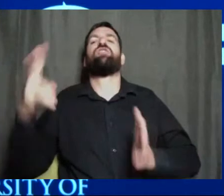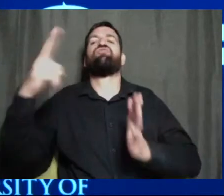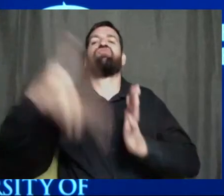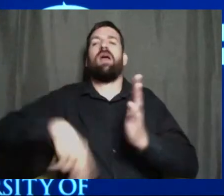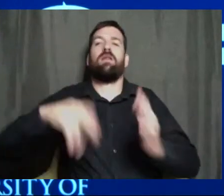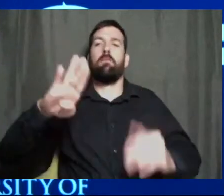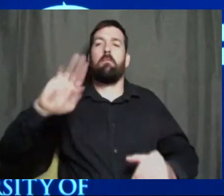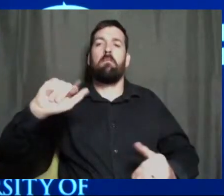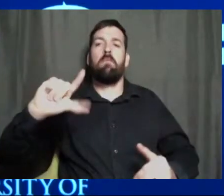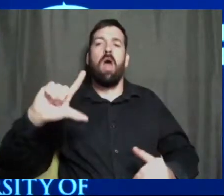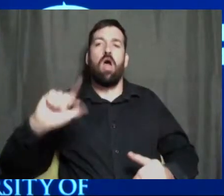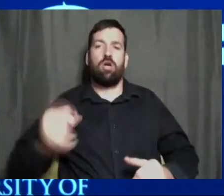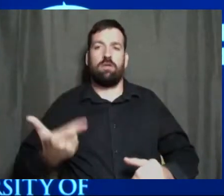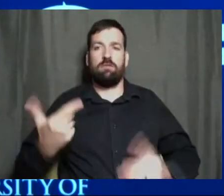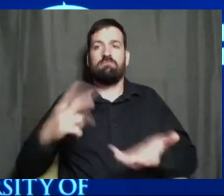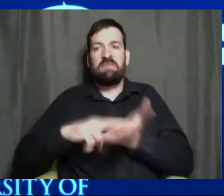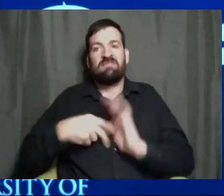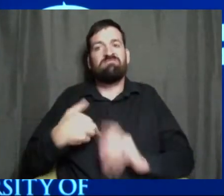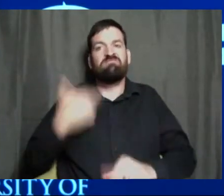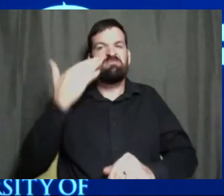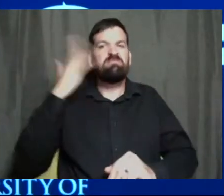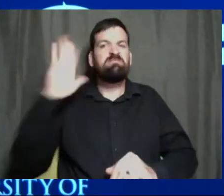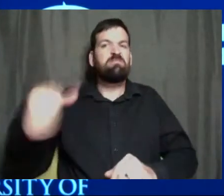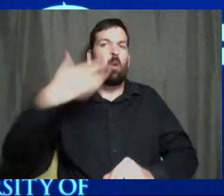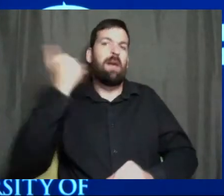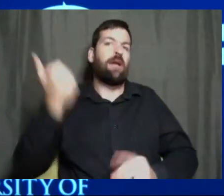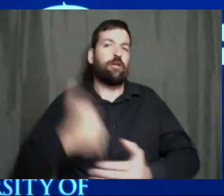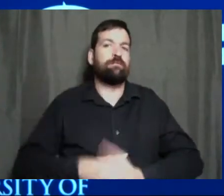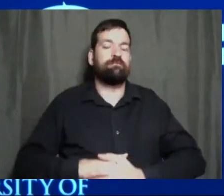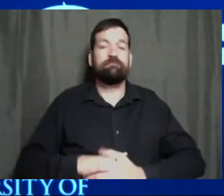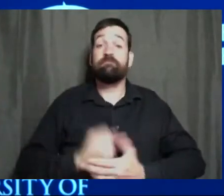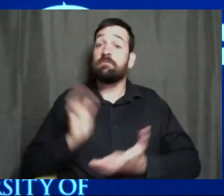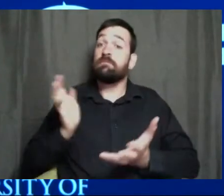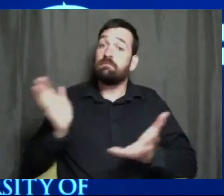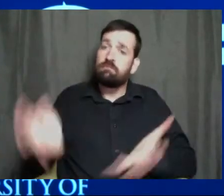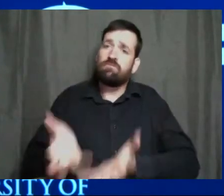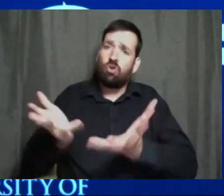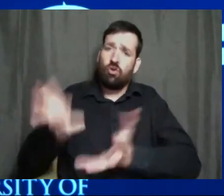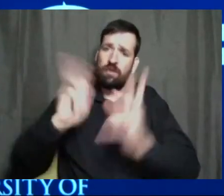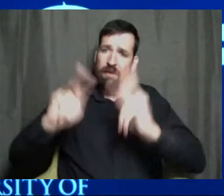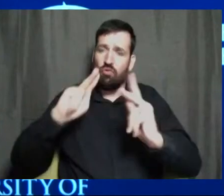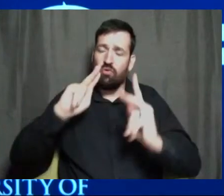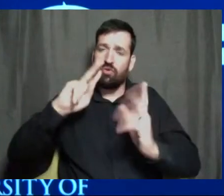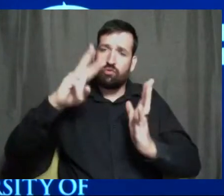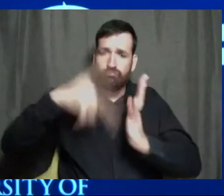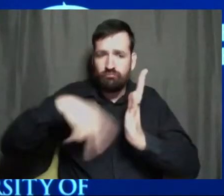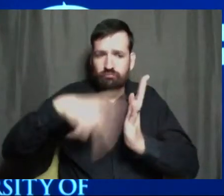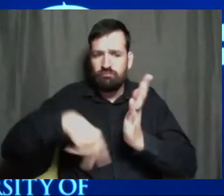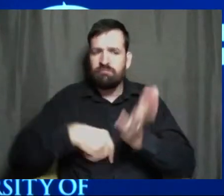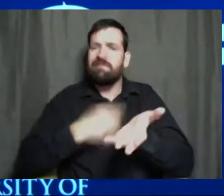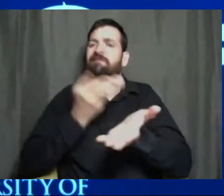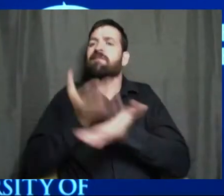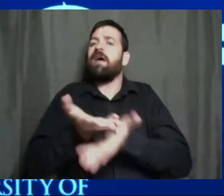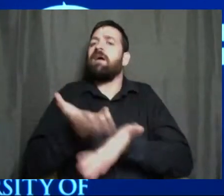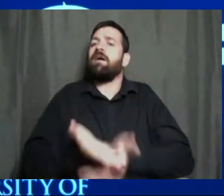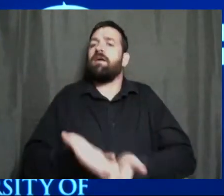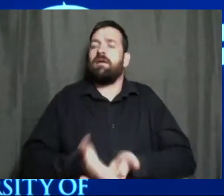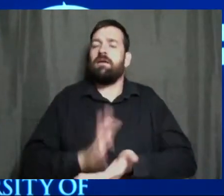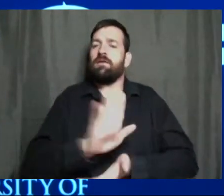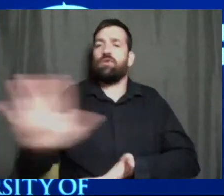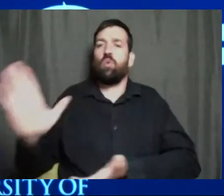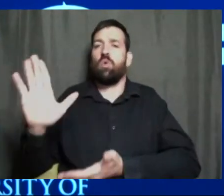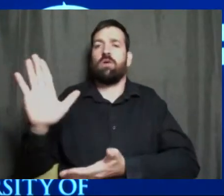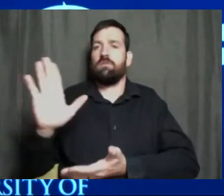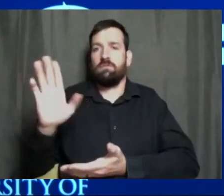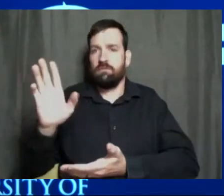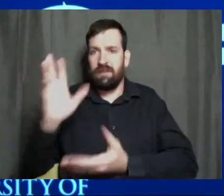them. So I would urge the public to just really vet their sources of information and just go to just